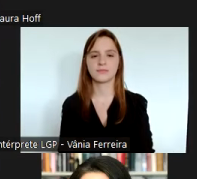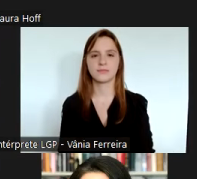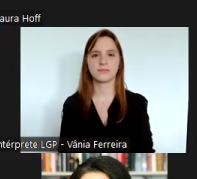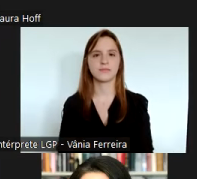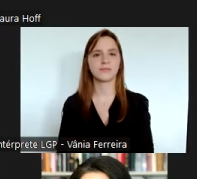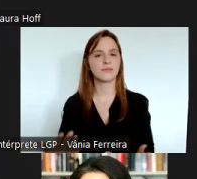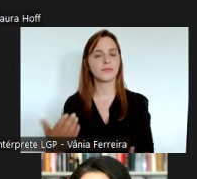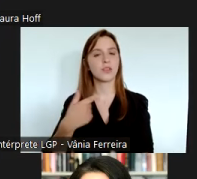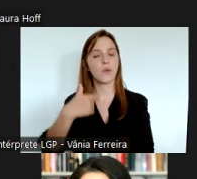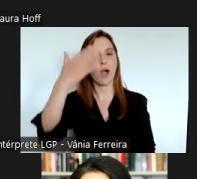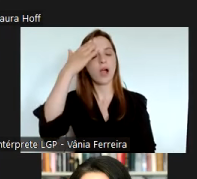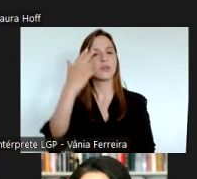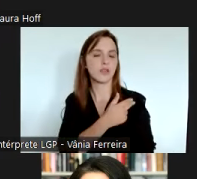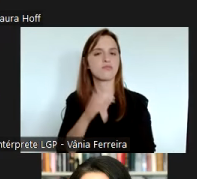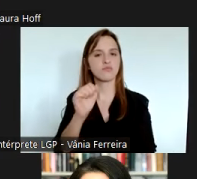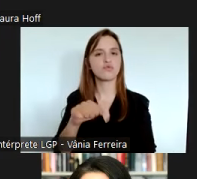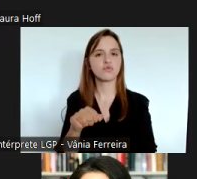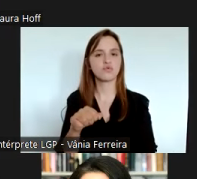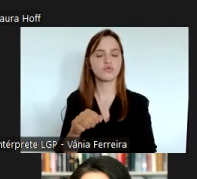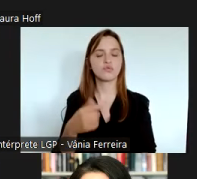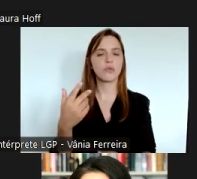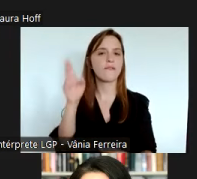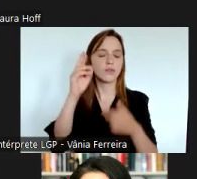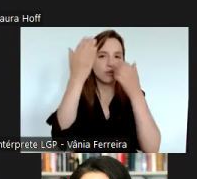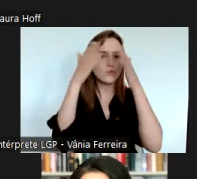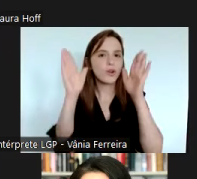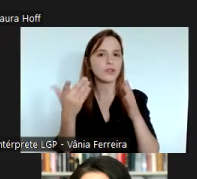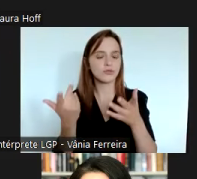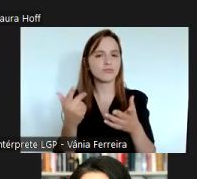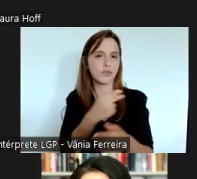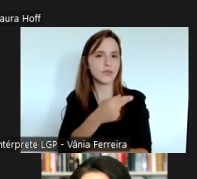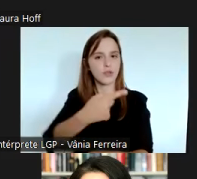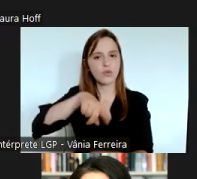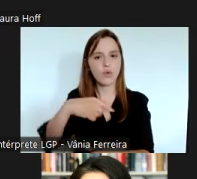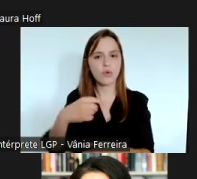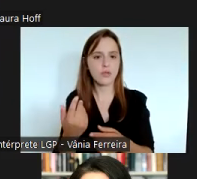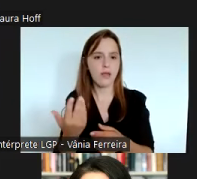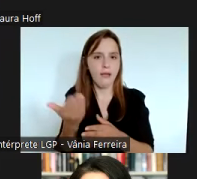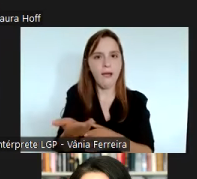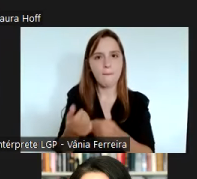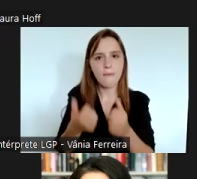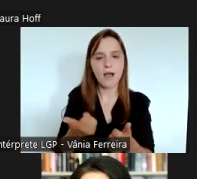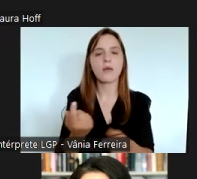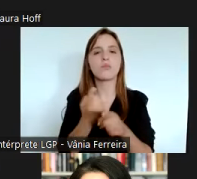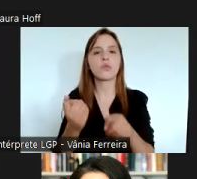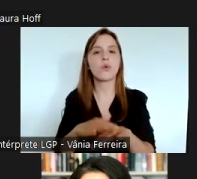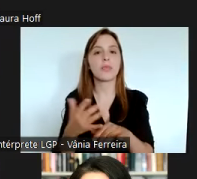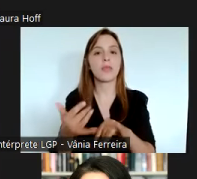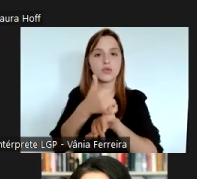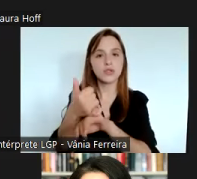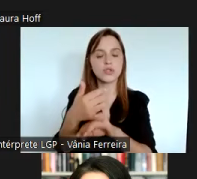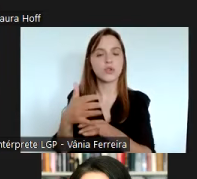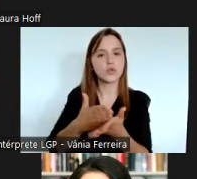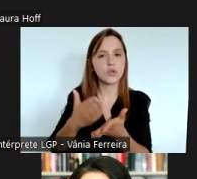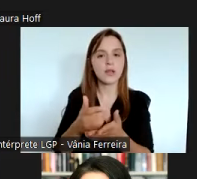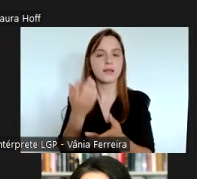I think our university has a good approach towards democratic values. We have the student association that tries to promote all